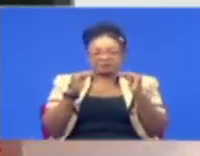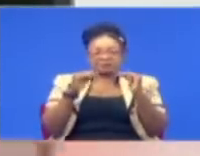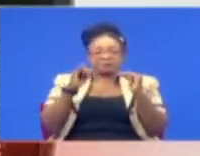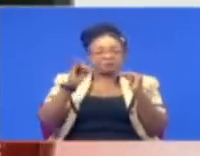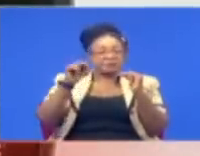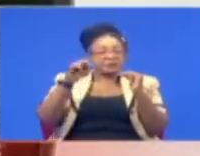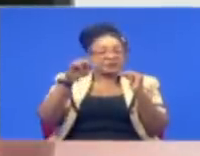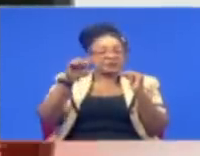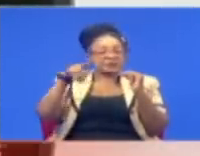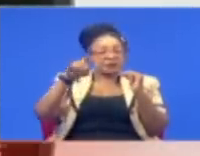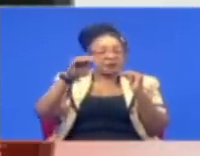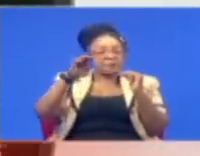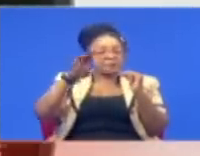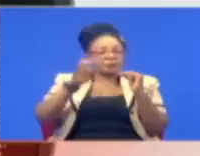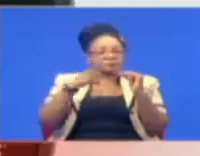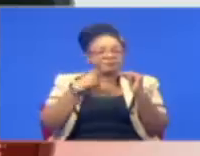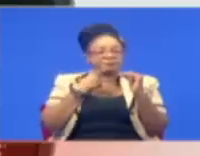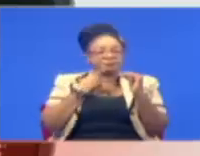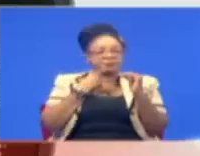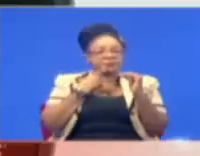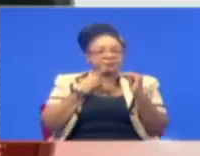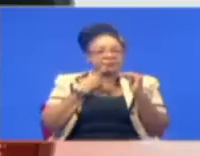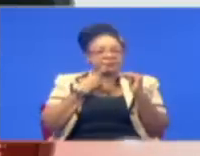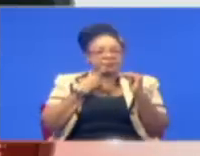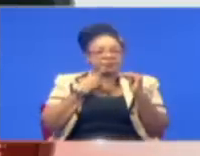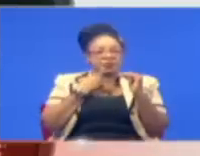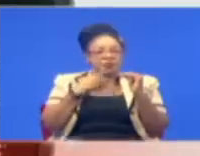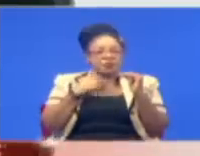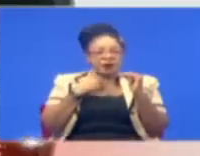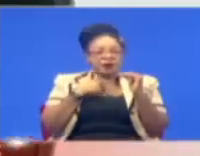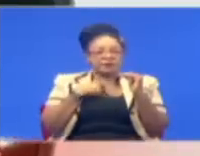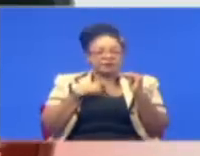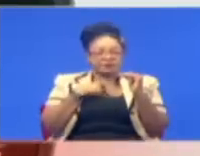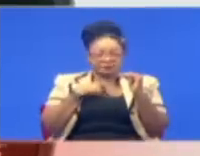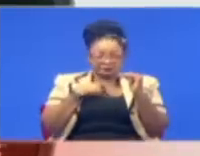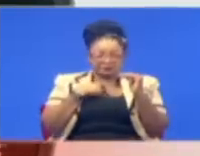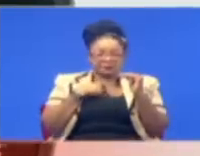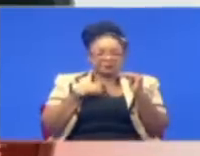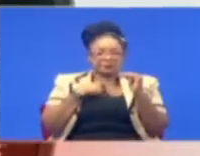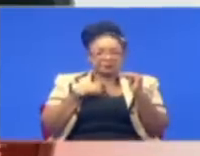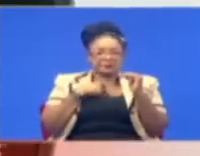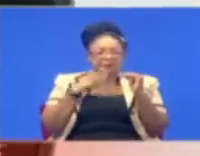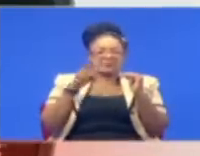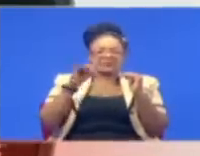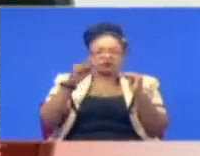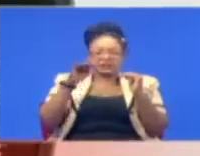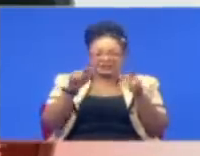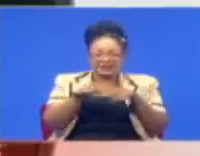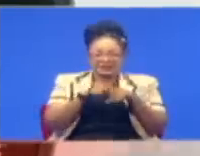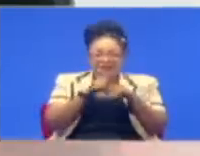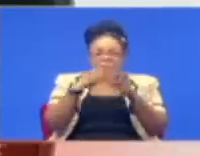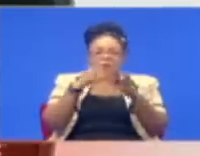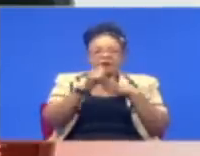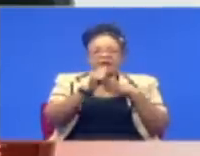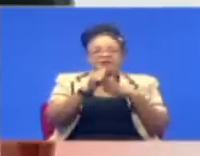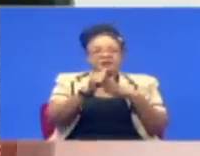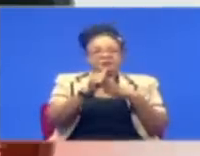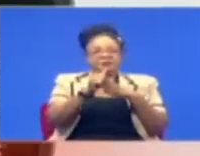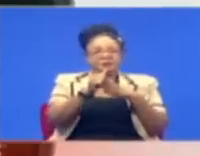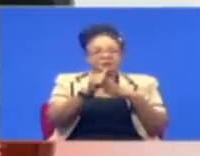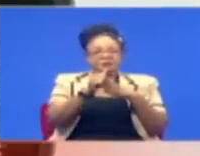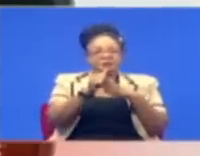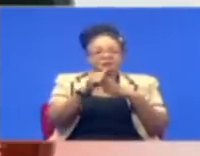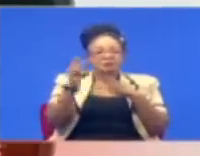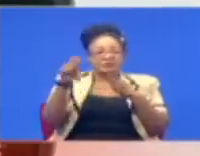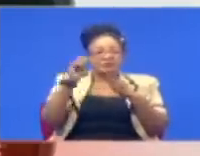Singapore said, we are going to have meritocracy as our guide.